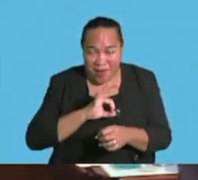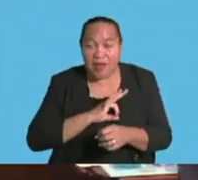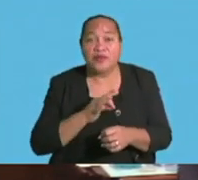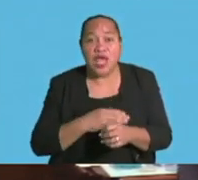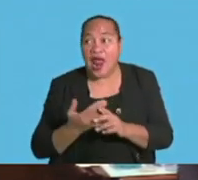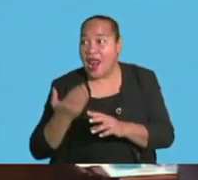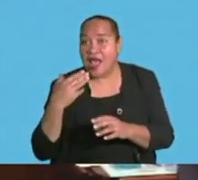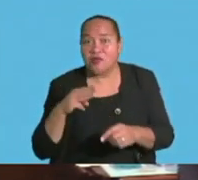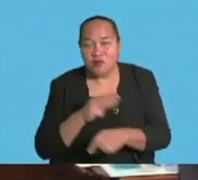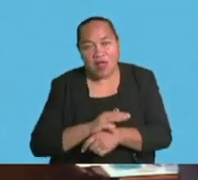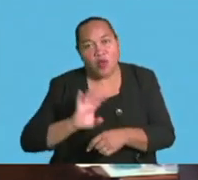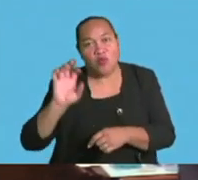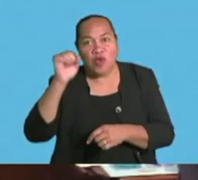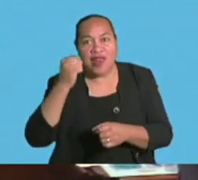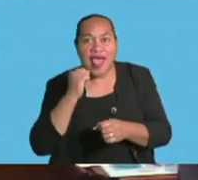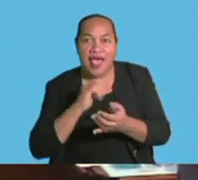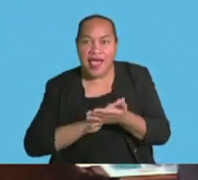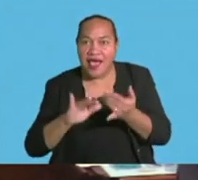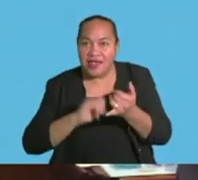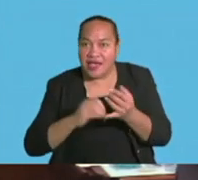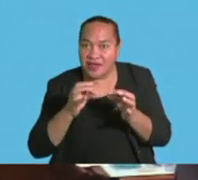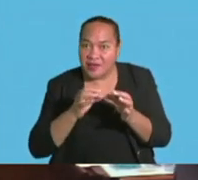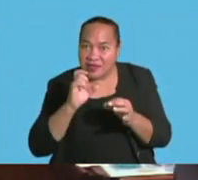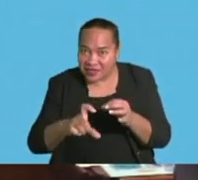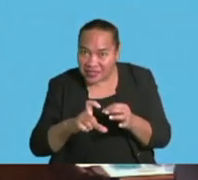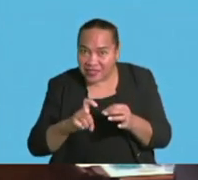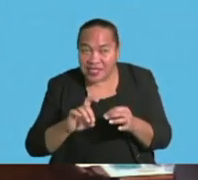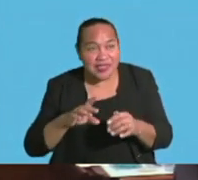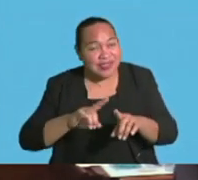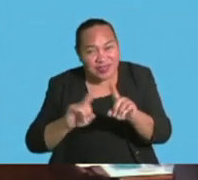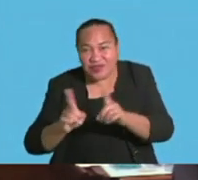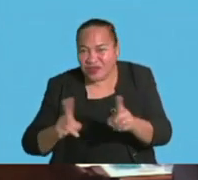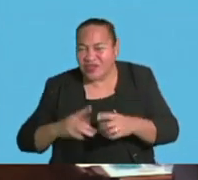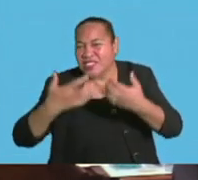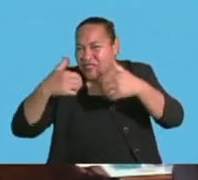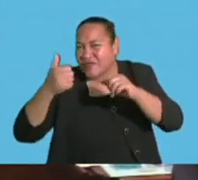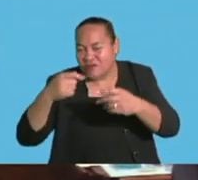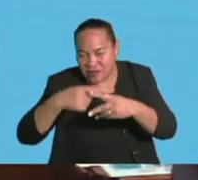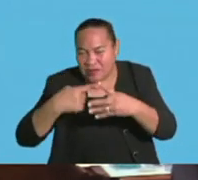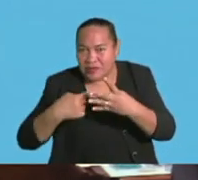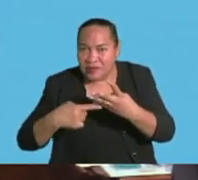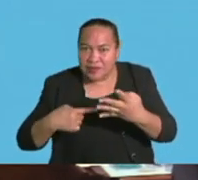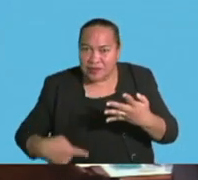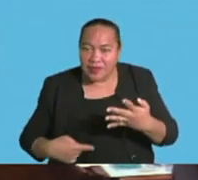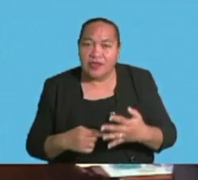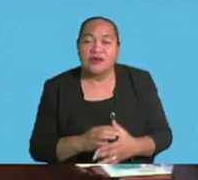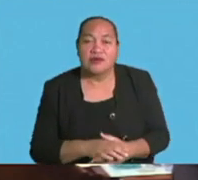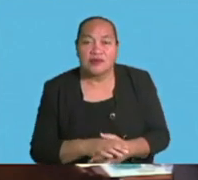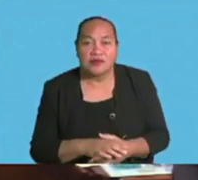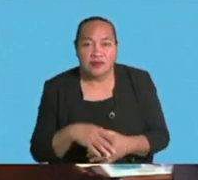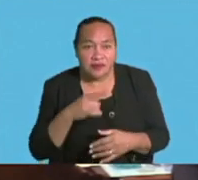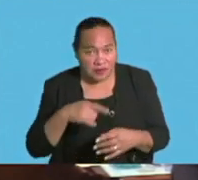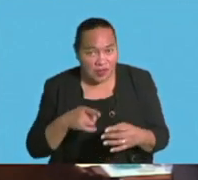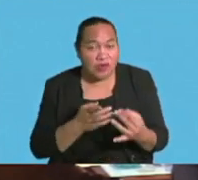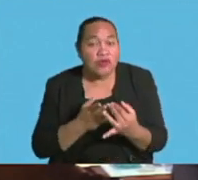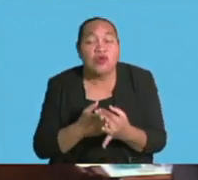Rugby 7 Series. All these achievements, among many others, Honorable Speaker, have been made possible through